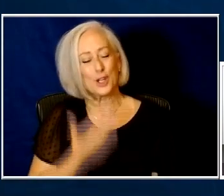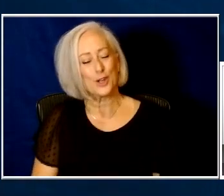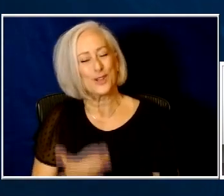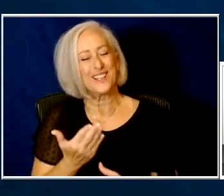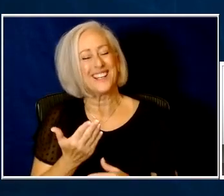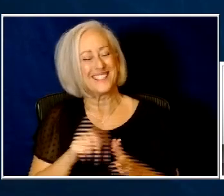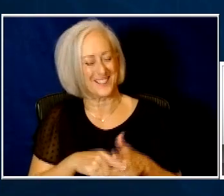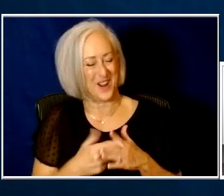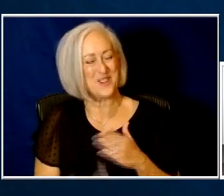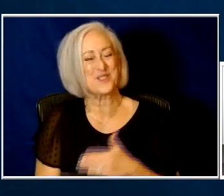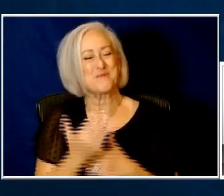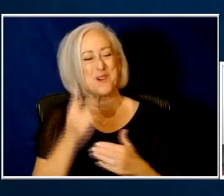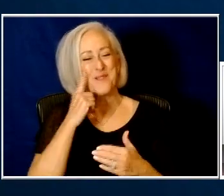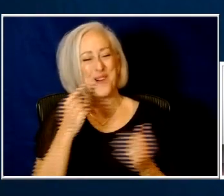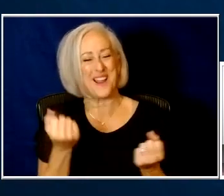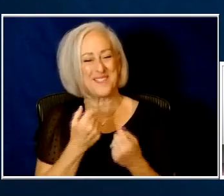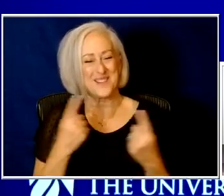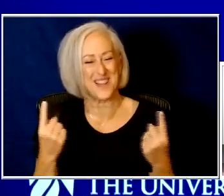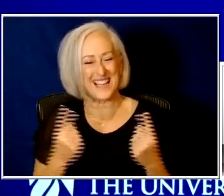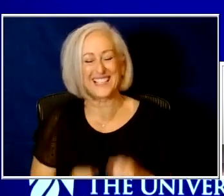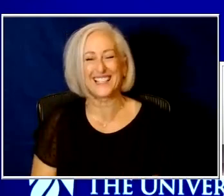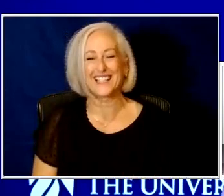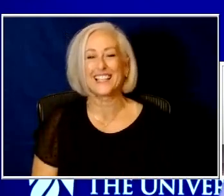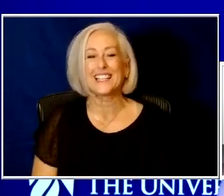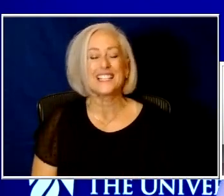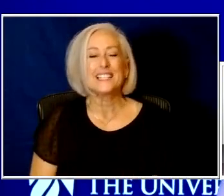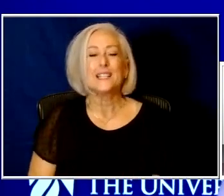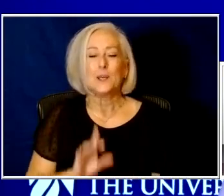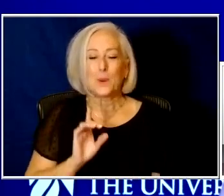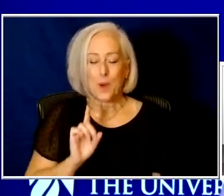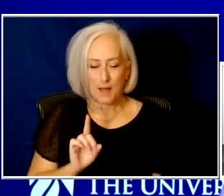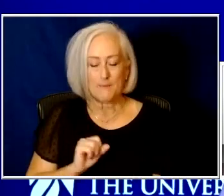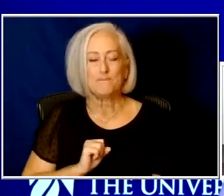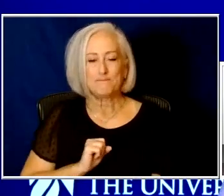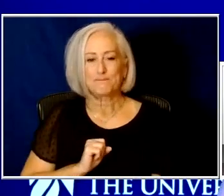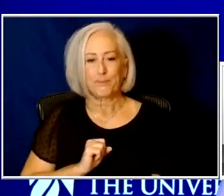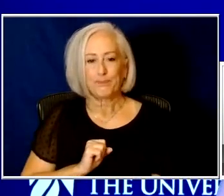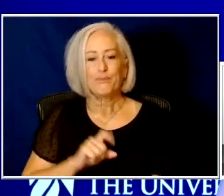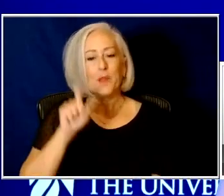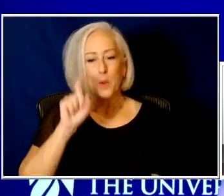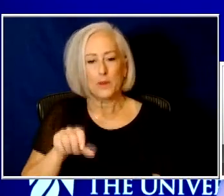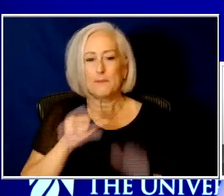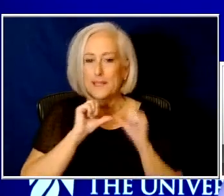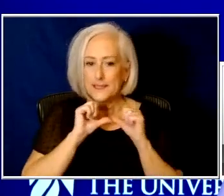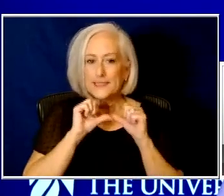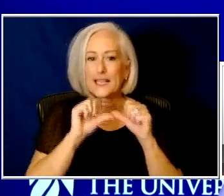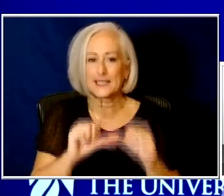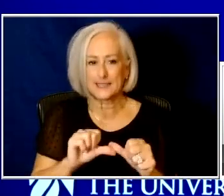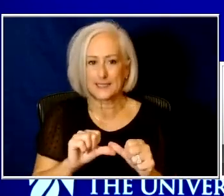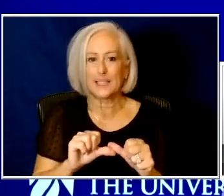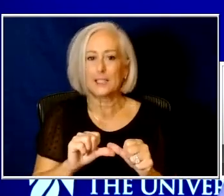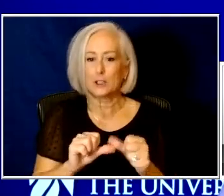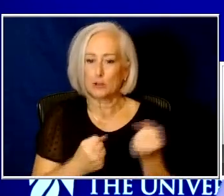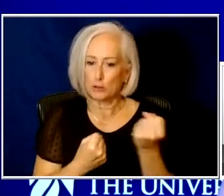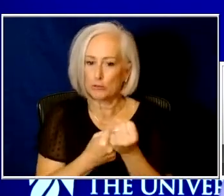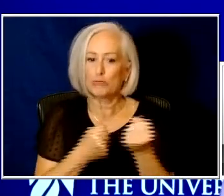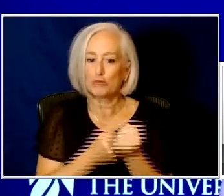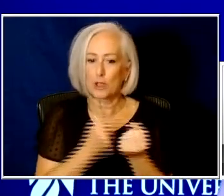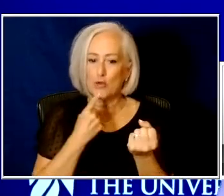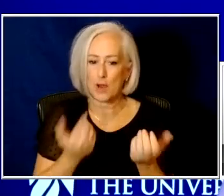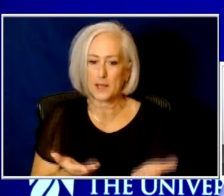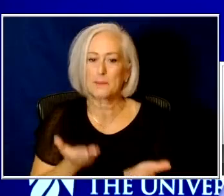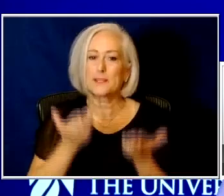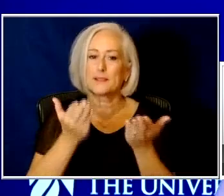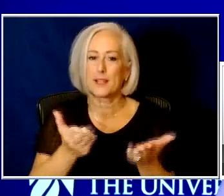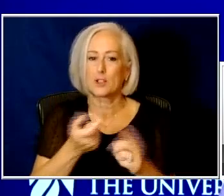everyone. But, you know, I think we have to get, so certainly continue to endorse those recommendations of the CDC, and everybody